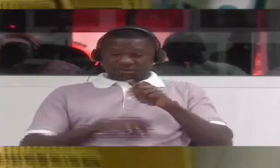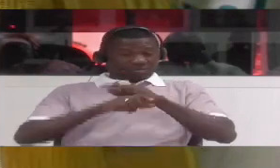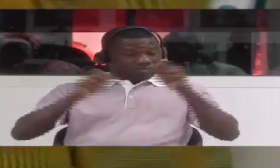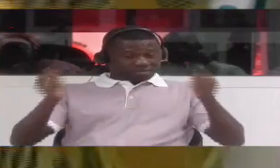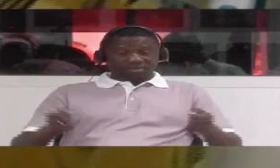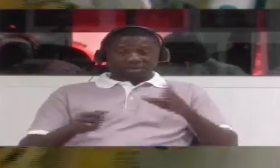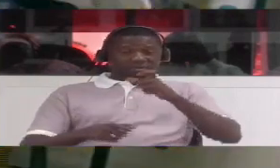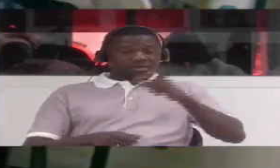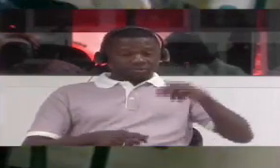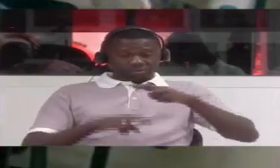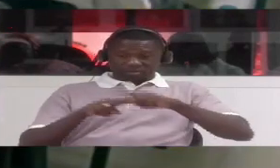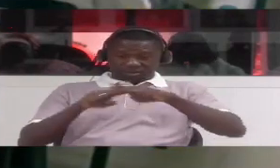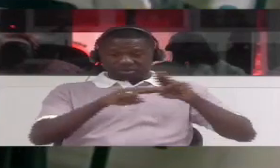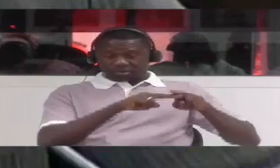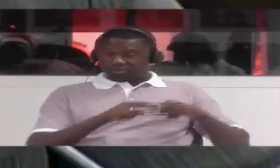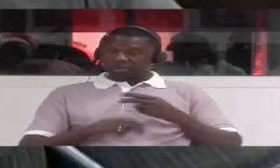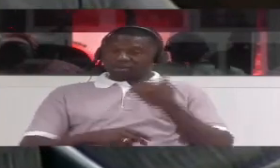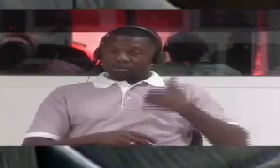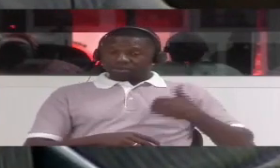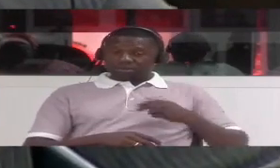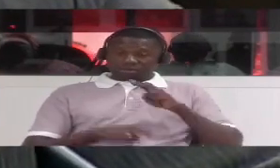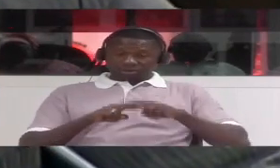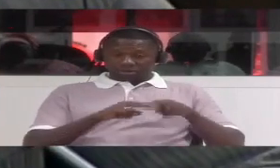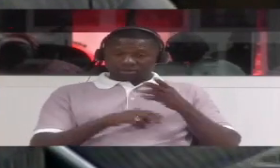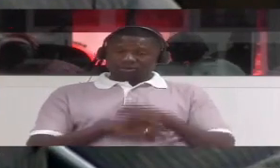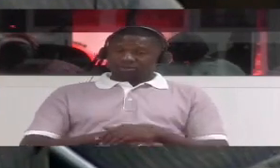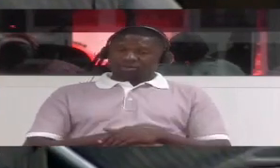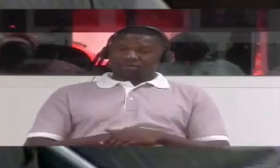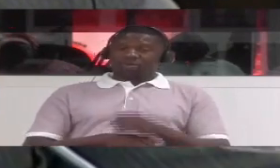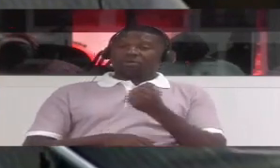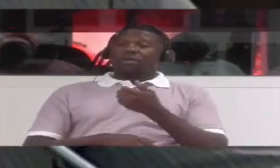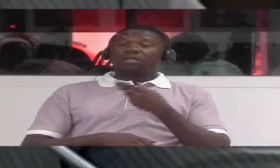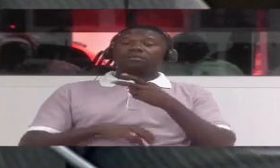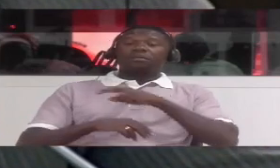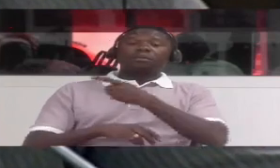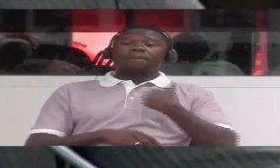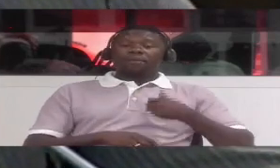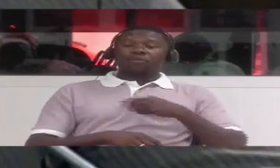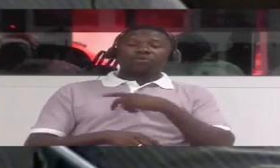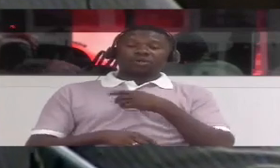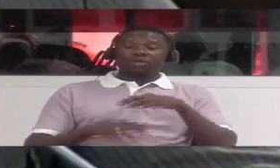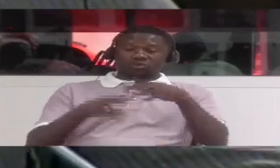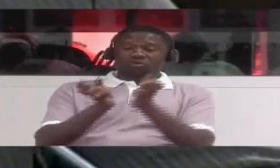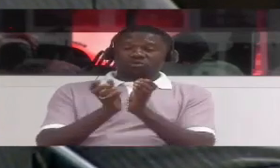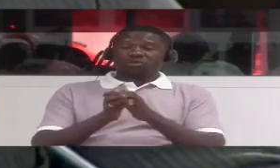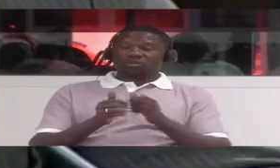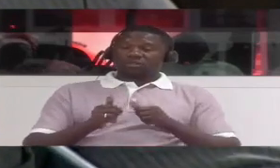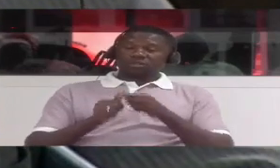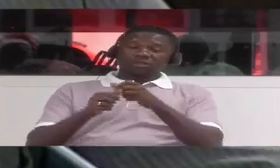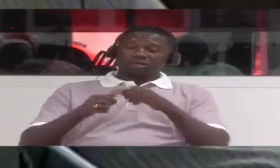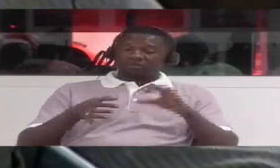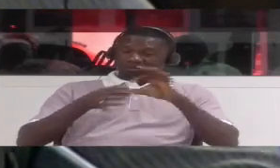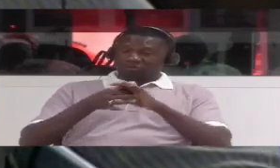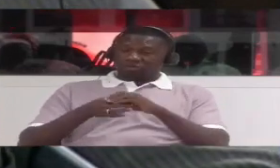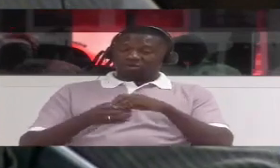panel that was set up after the March 2006 attempted coup led by Nur Cham. They had this joint panel